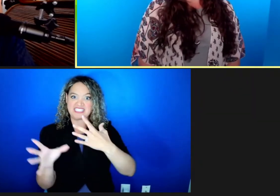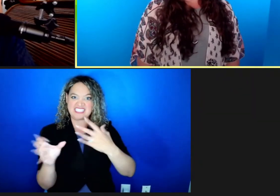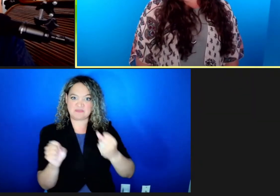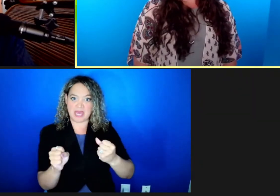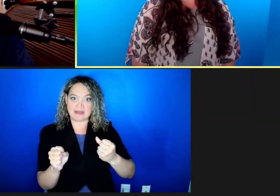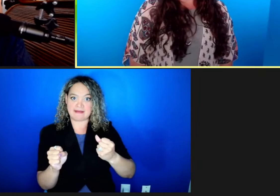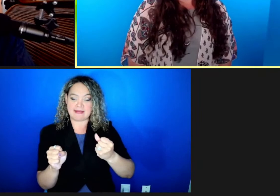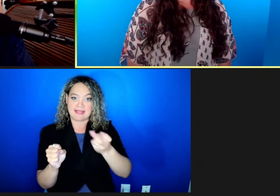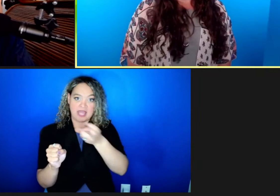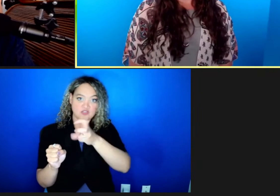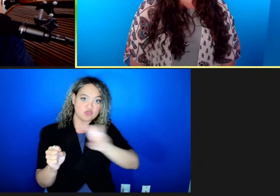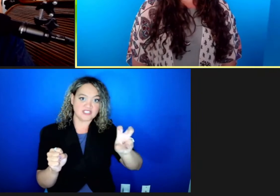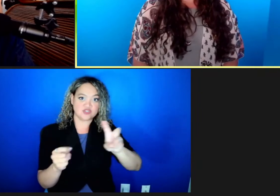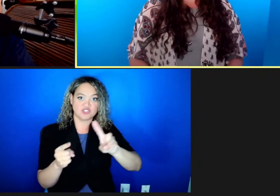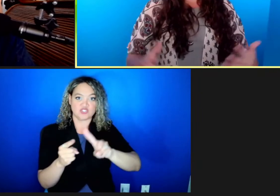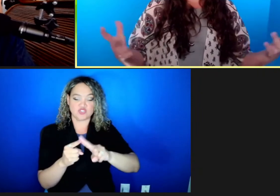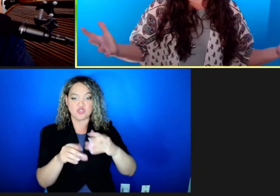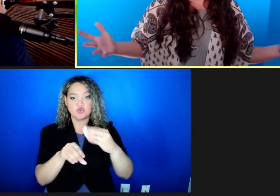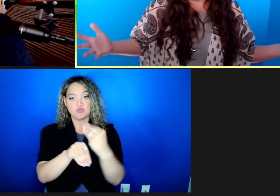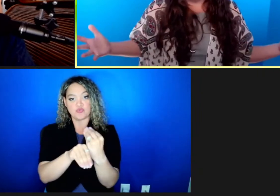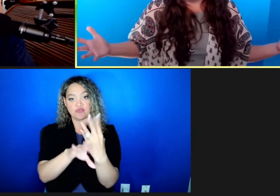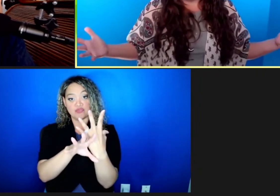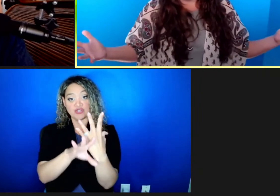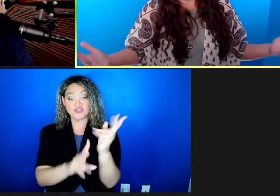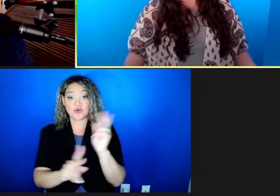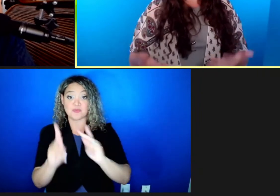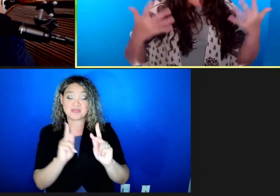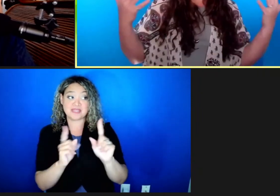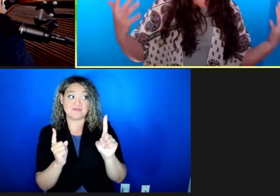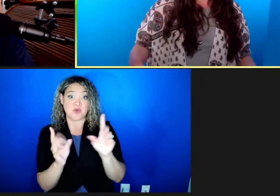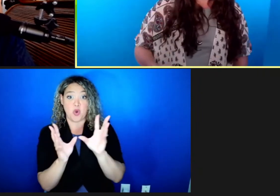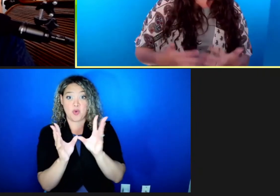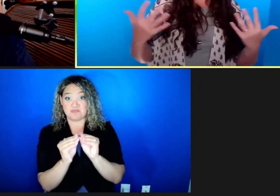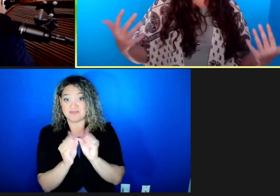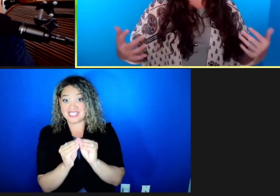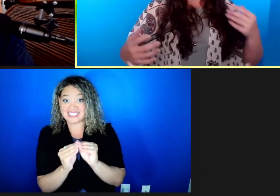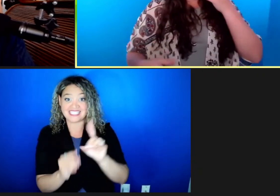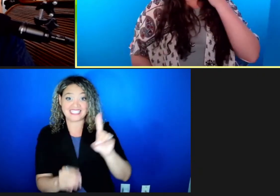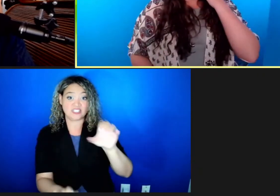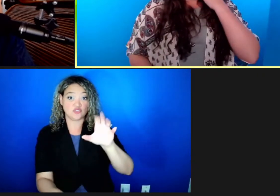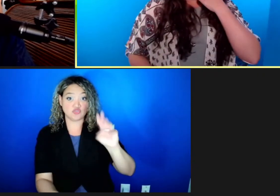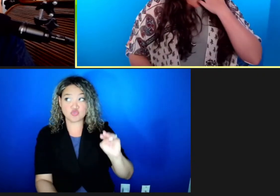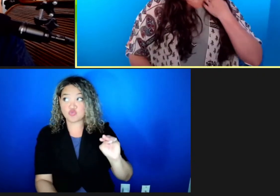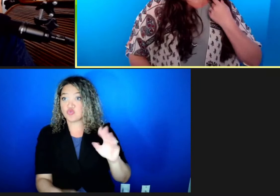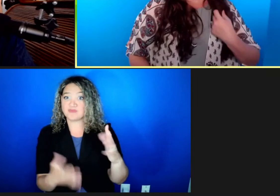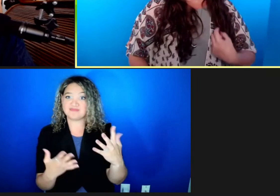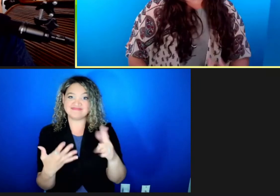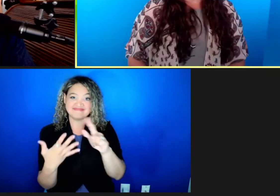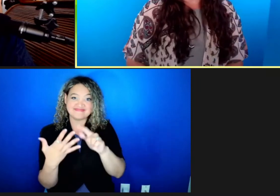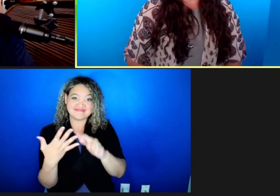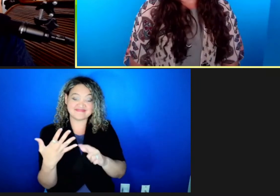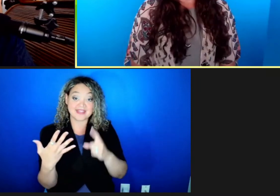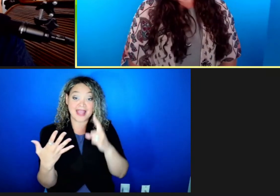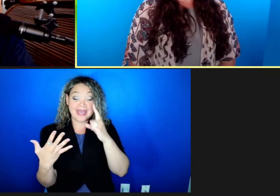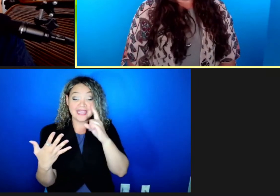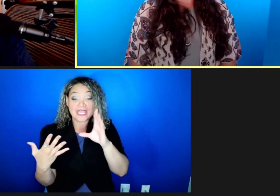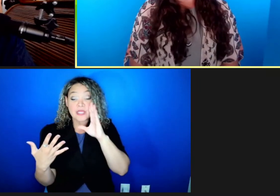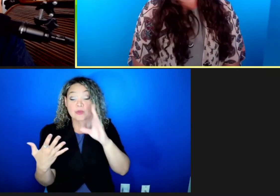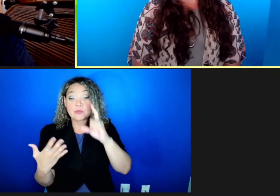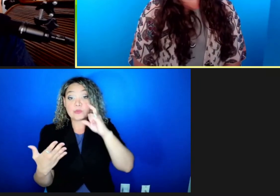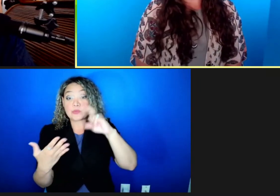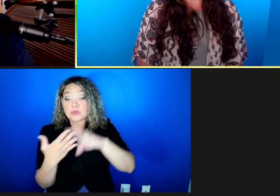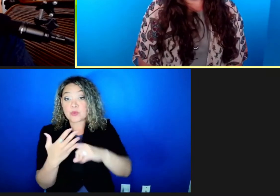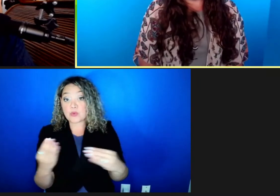transition to virtual. Everybody's meeting virtually, Zooms and things like that. So I think you're going to see